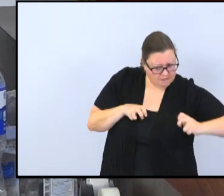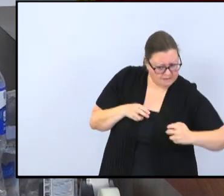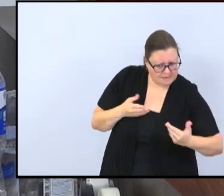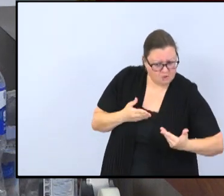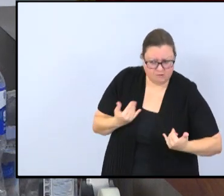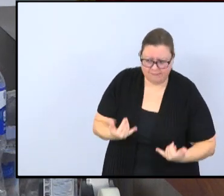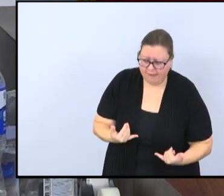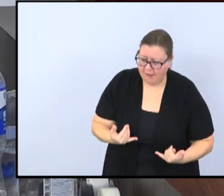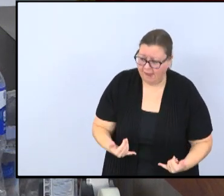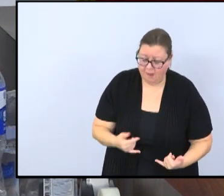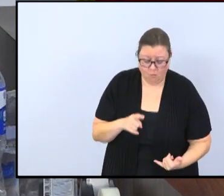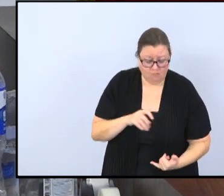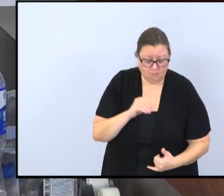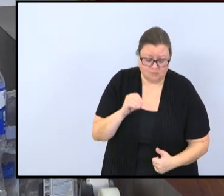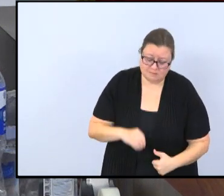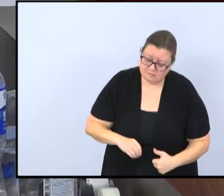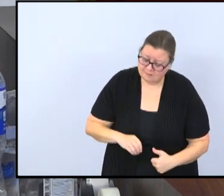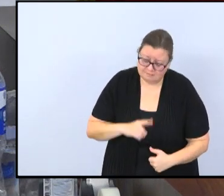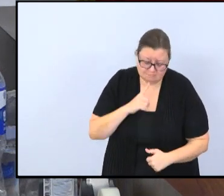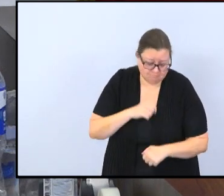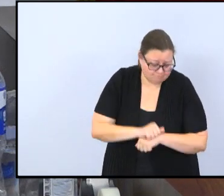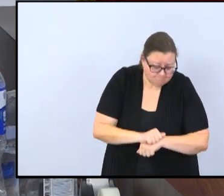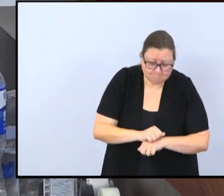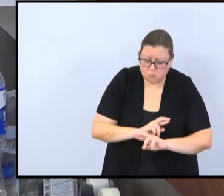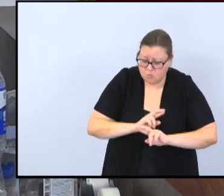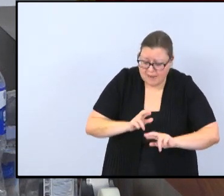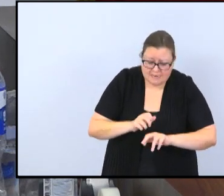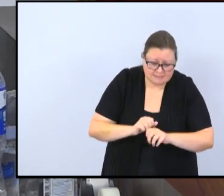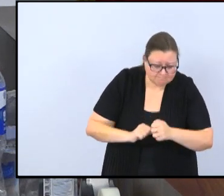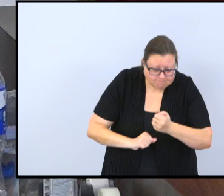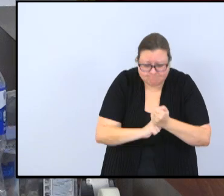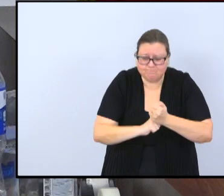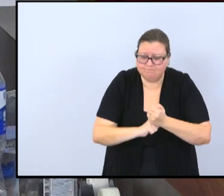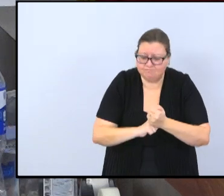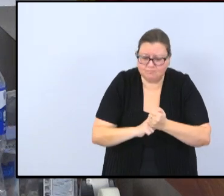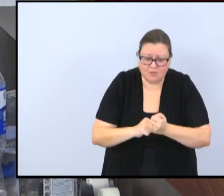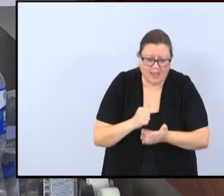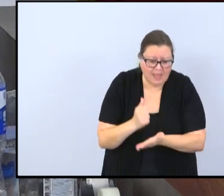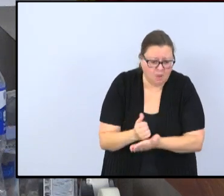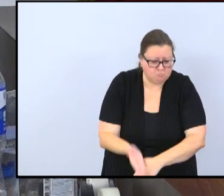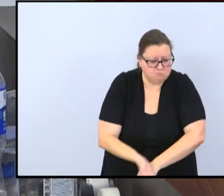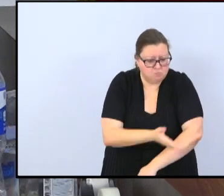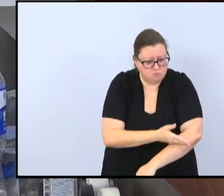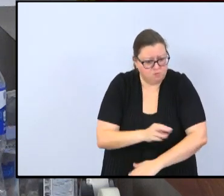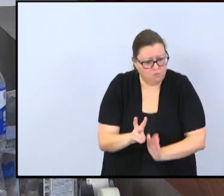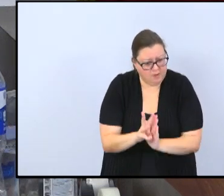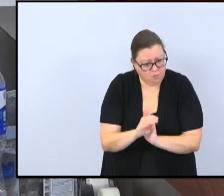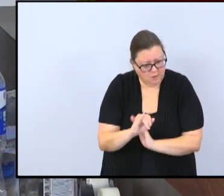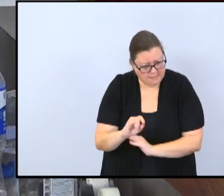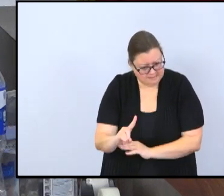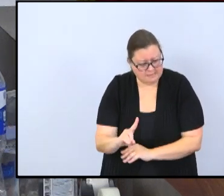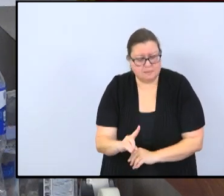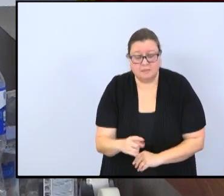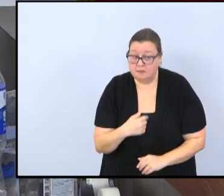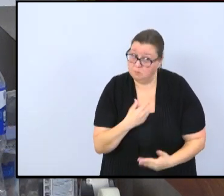is 100% invested in making Waco ISD a better place, and I'm grateful for that. I am an